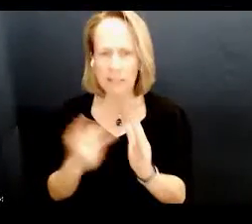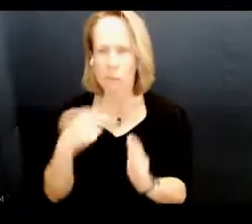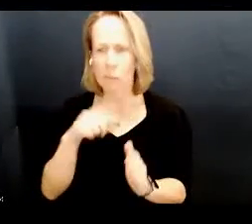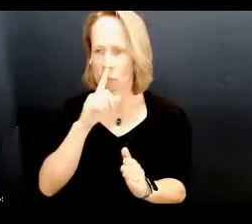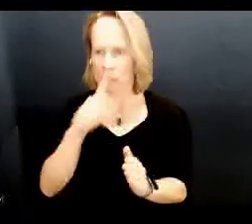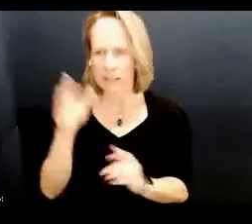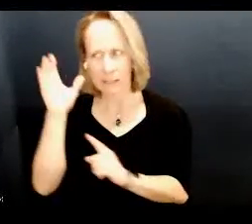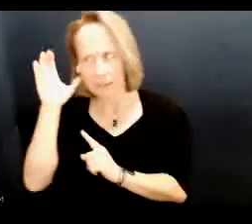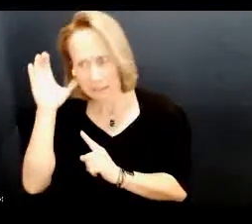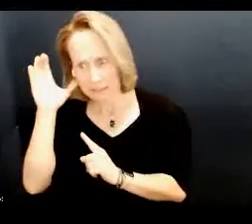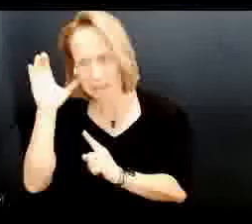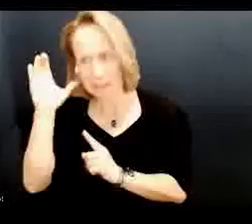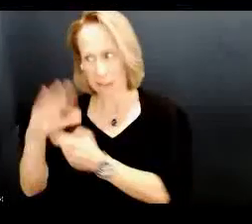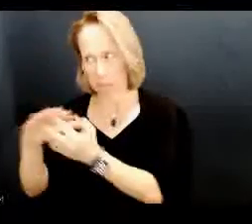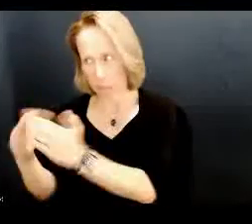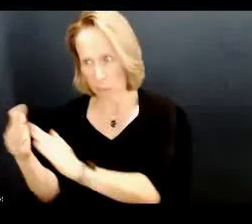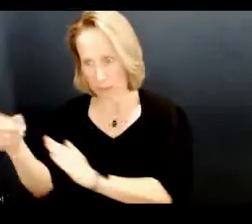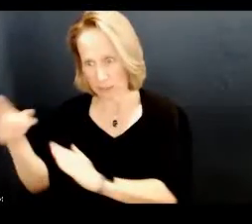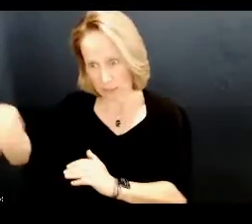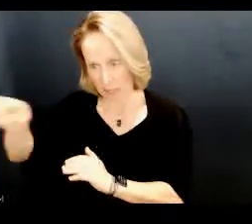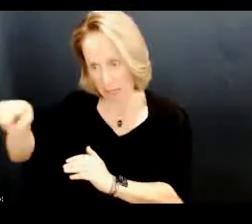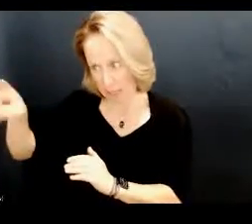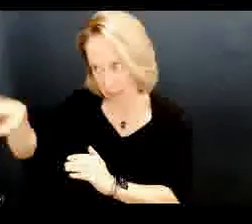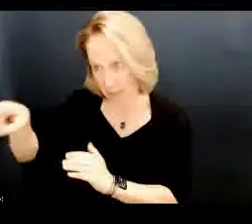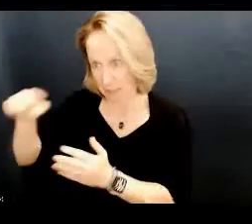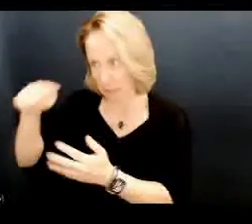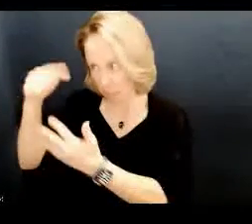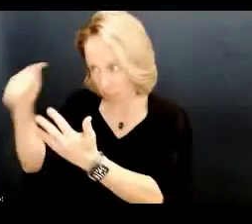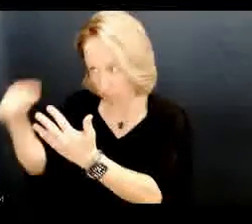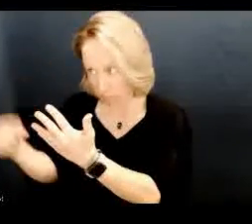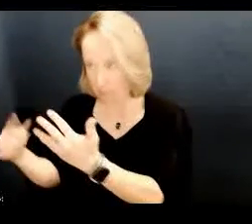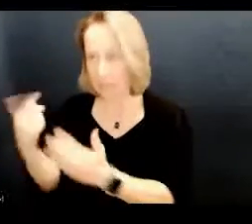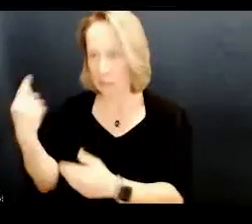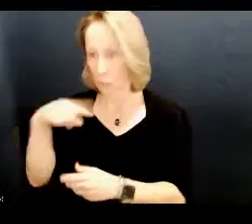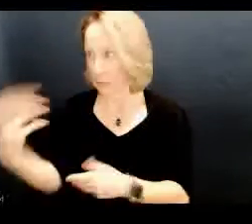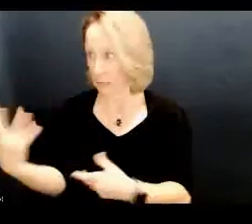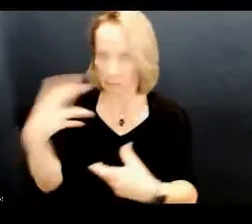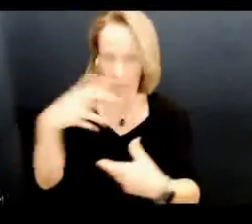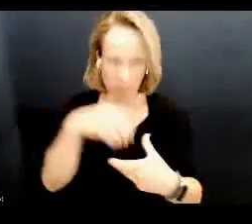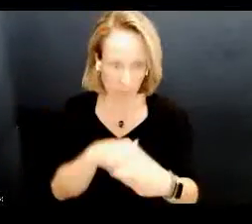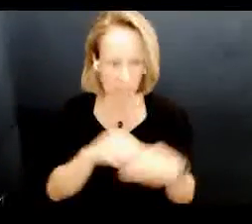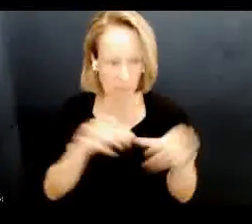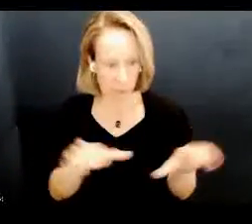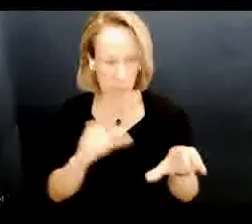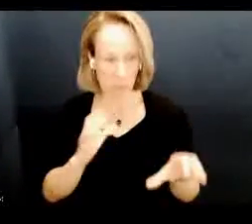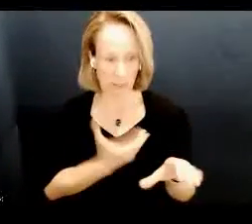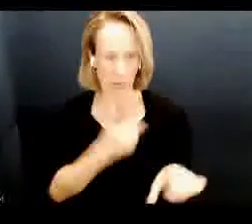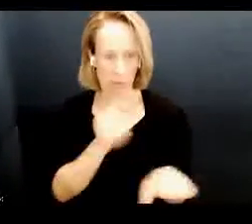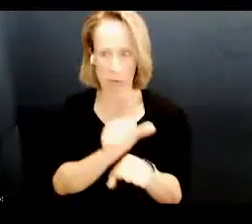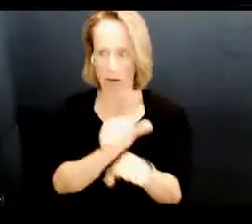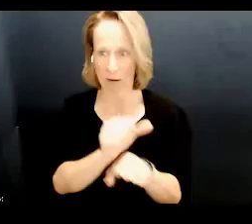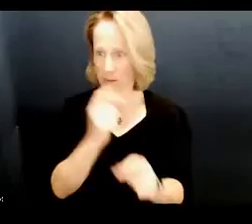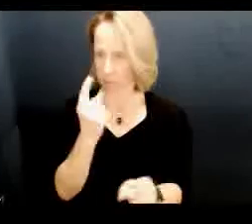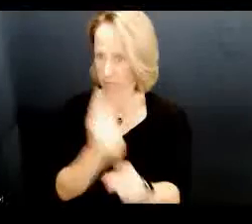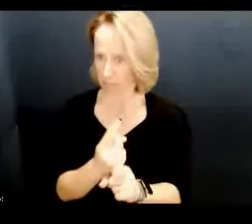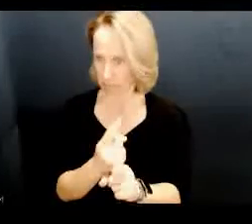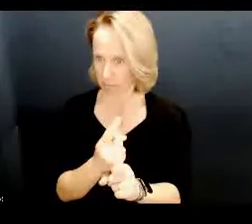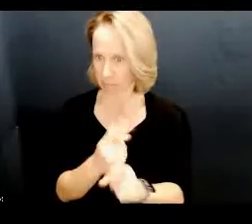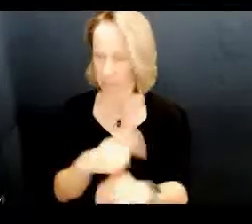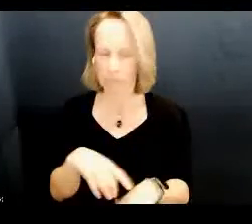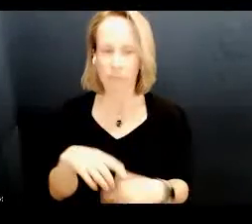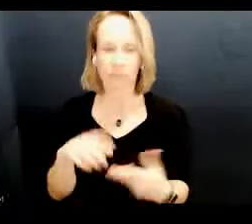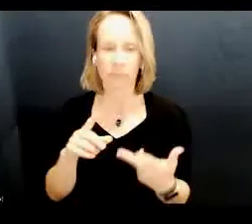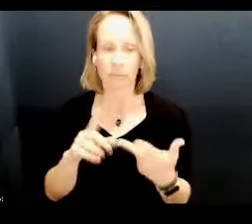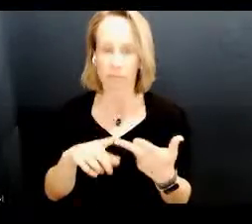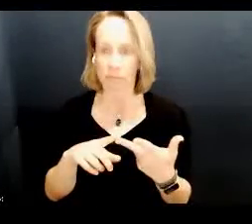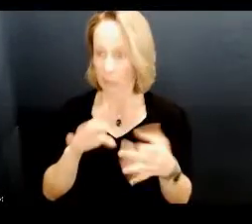needs, and then we are looking at the best practices to make sure that we are doing our jobs correctly. It's coordinated, so